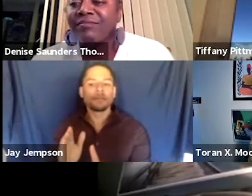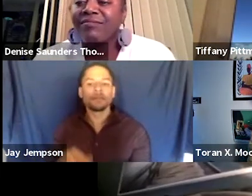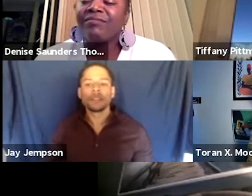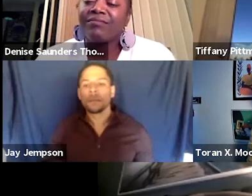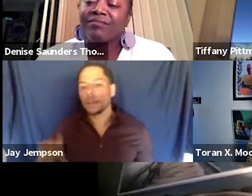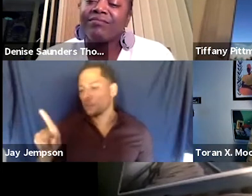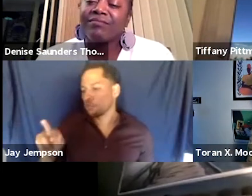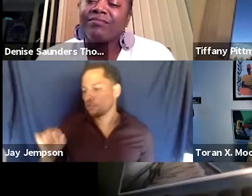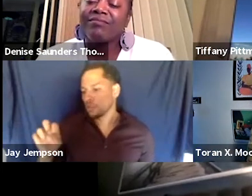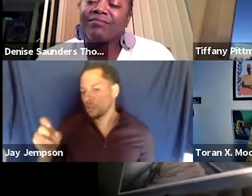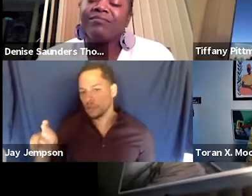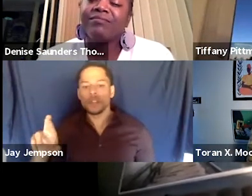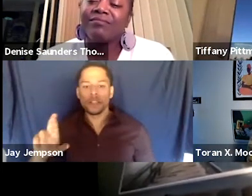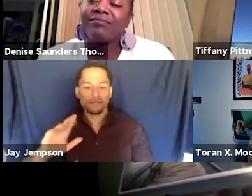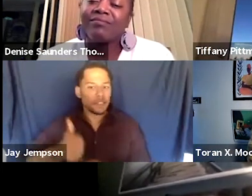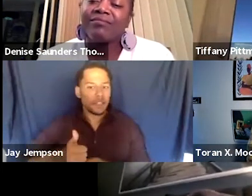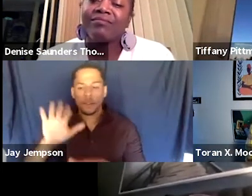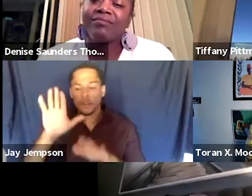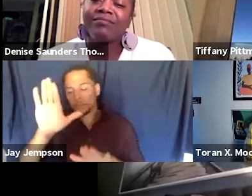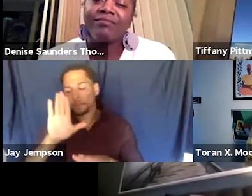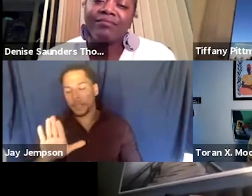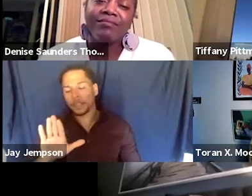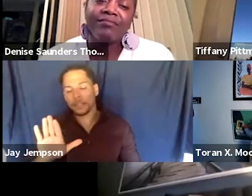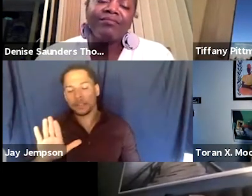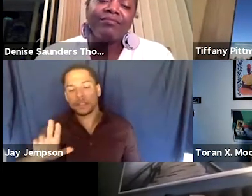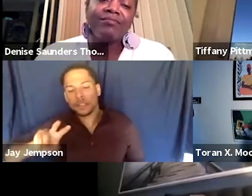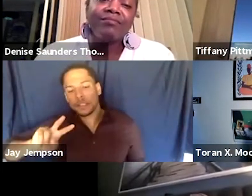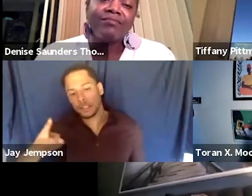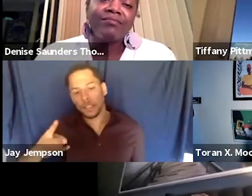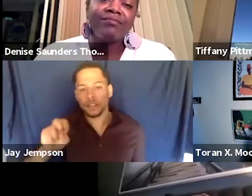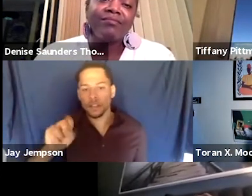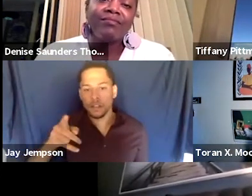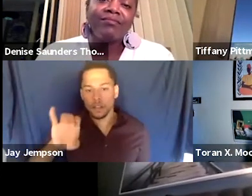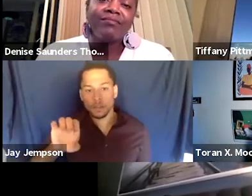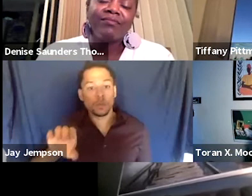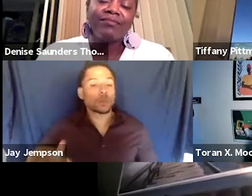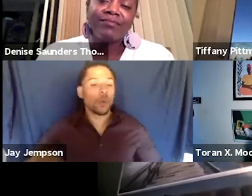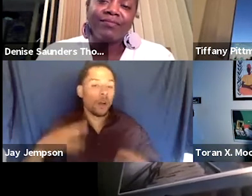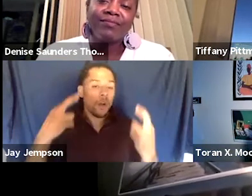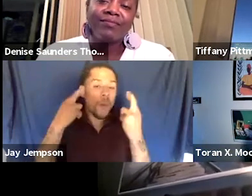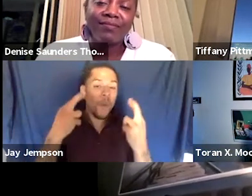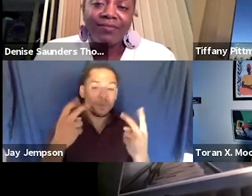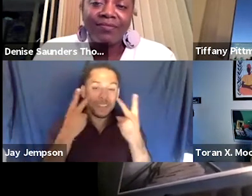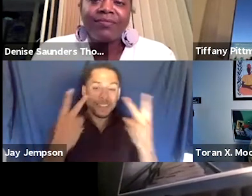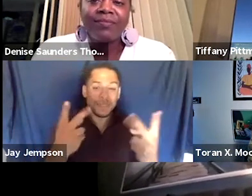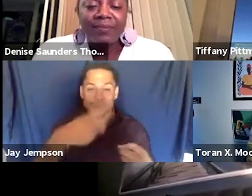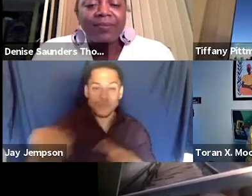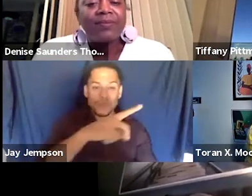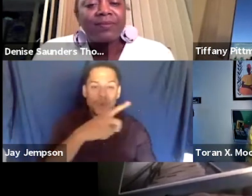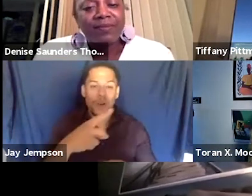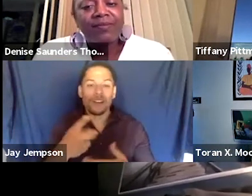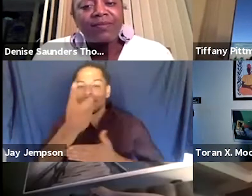With that, I'm internally grateful. Hope to see you all next Wednesday for another dynamic